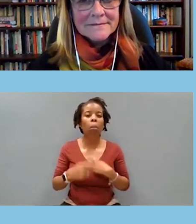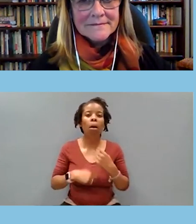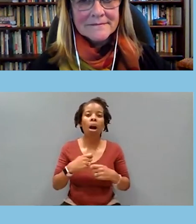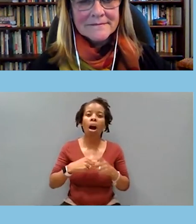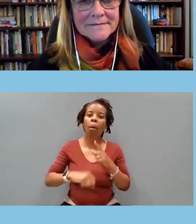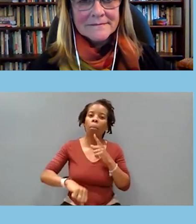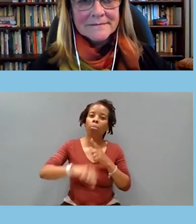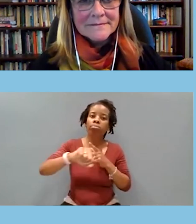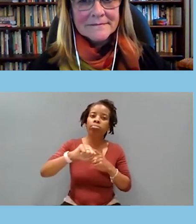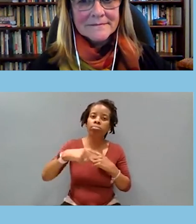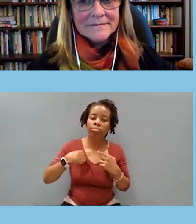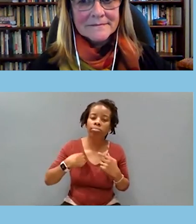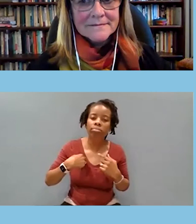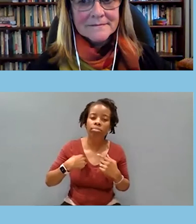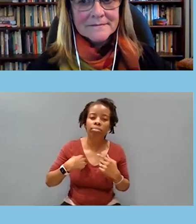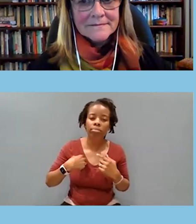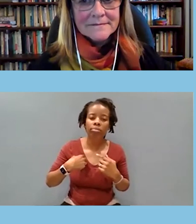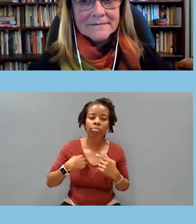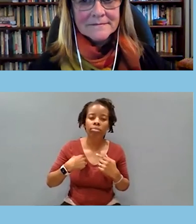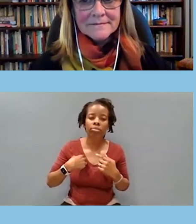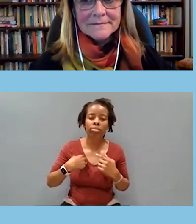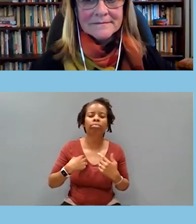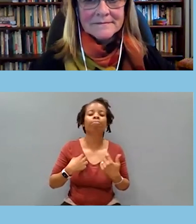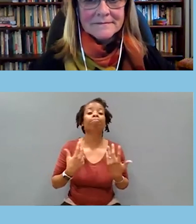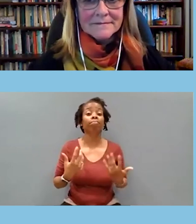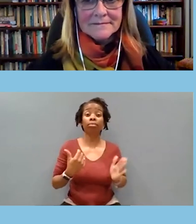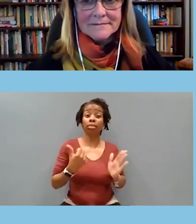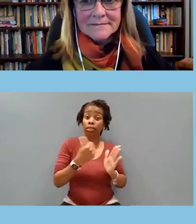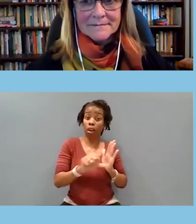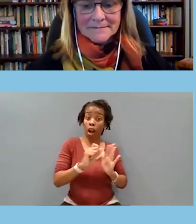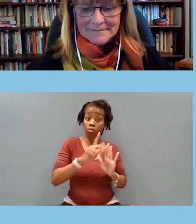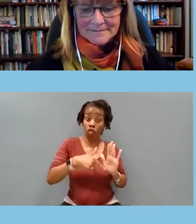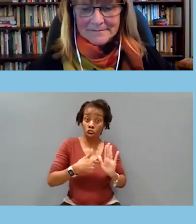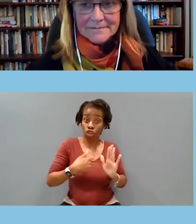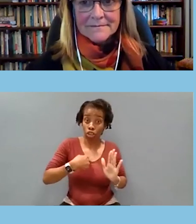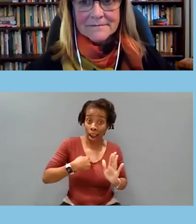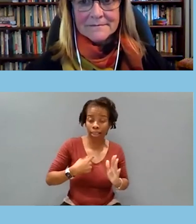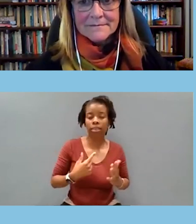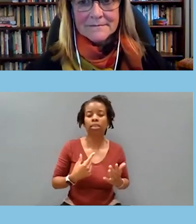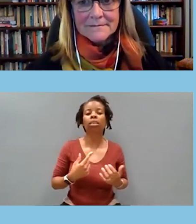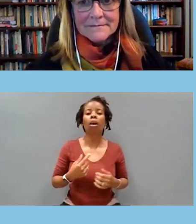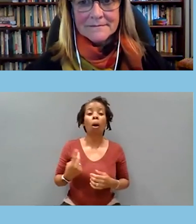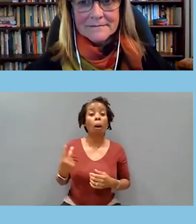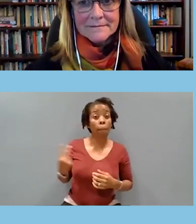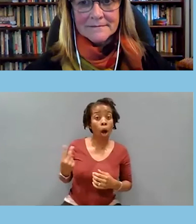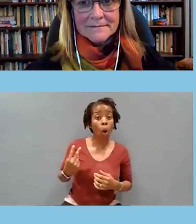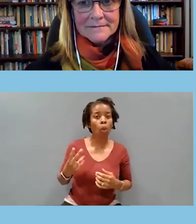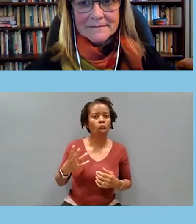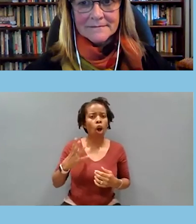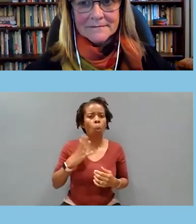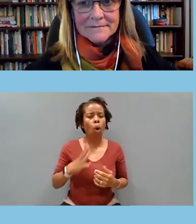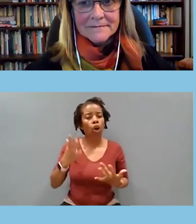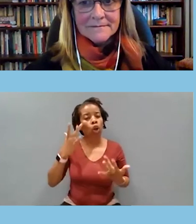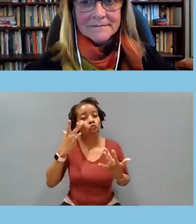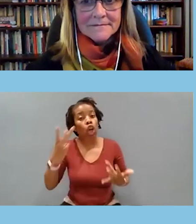is when we initially went into the project, we wanted to document failures of